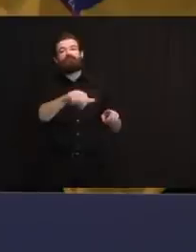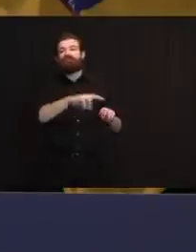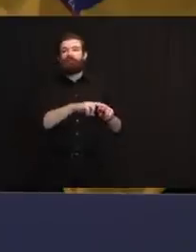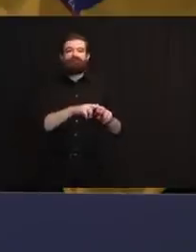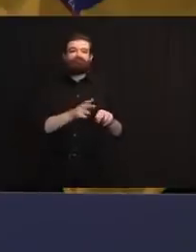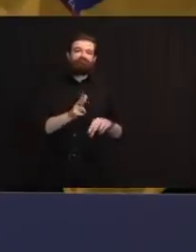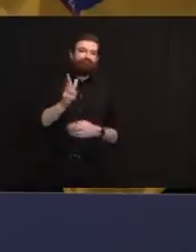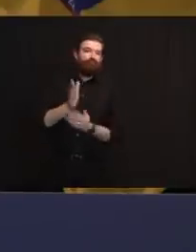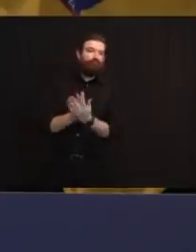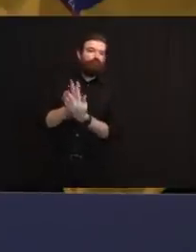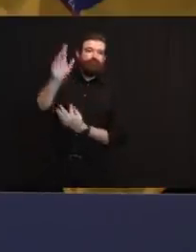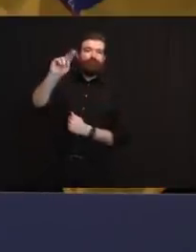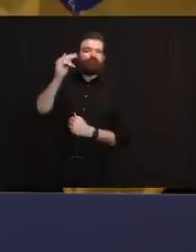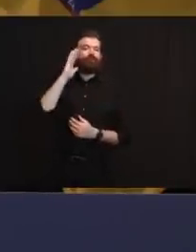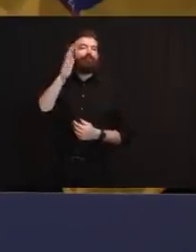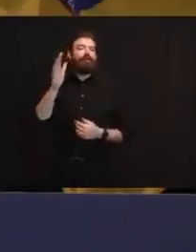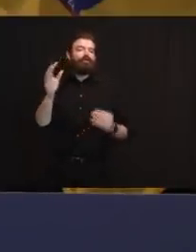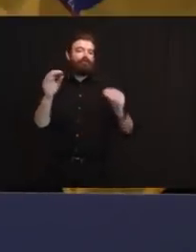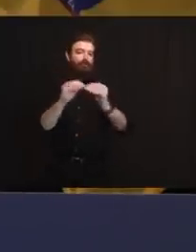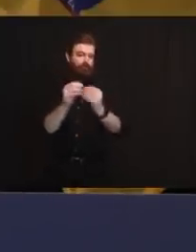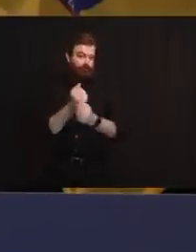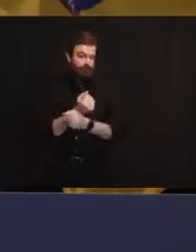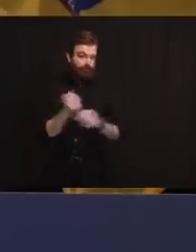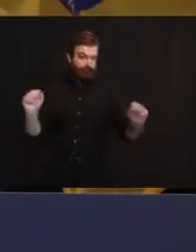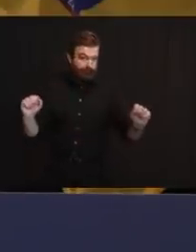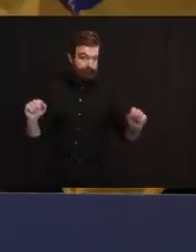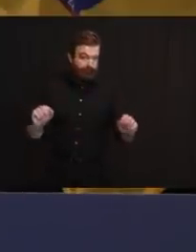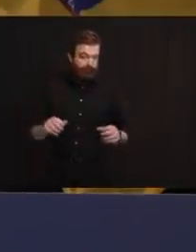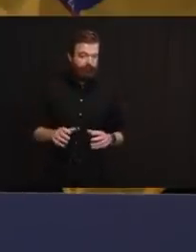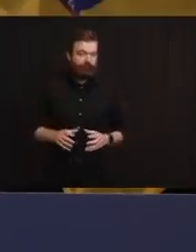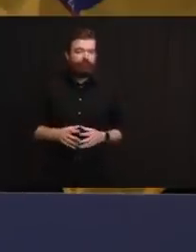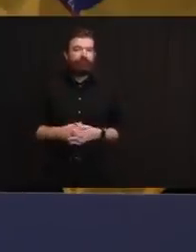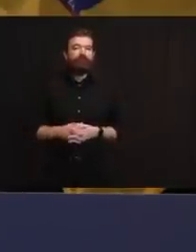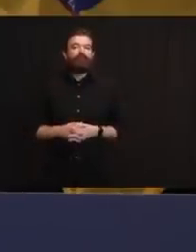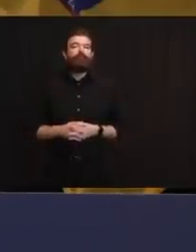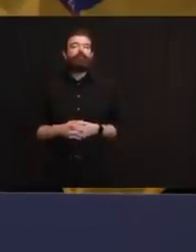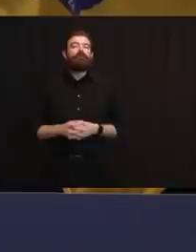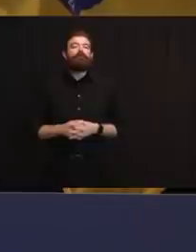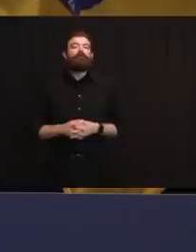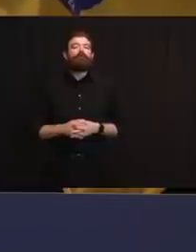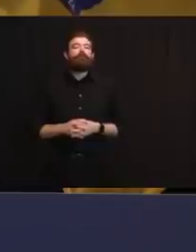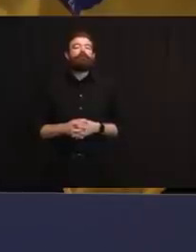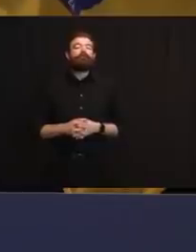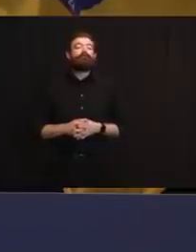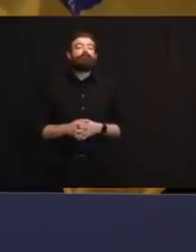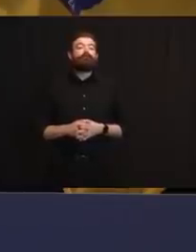Mahan is pointing to his machine, which means I point at mine. It's actually